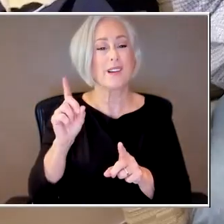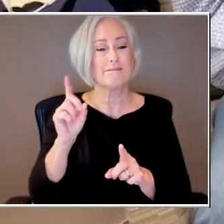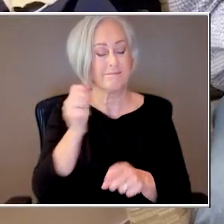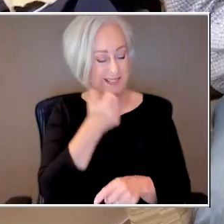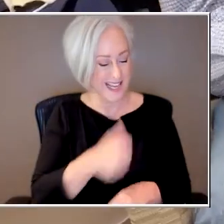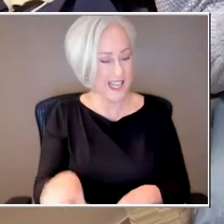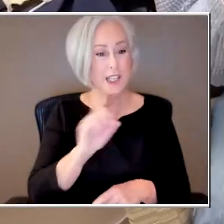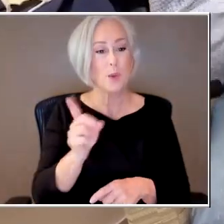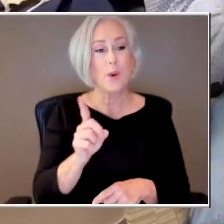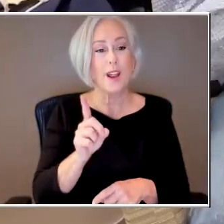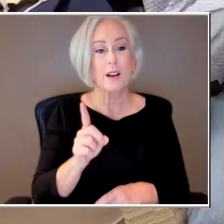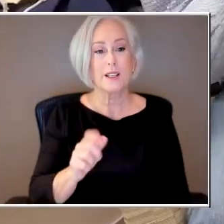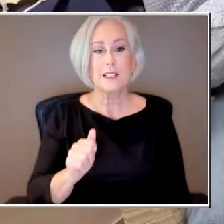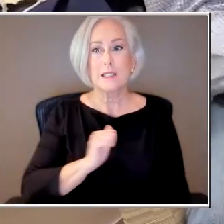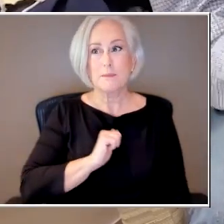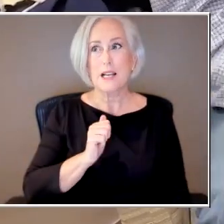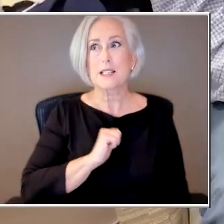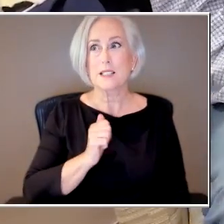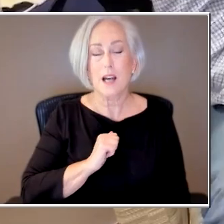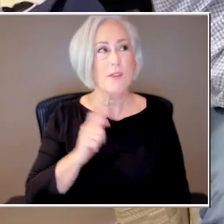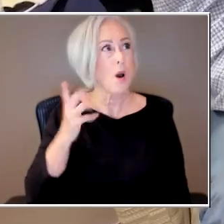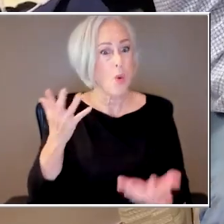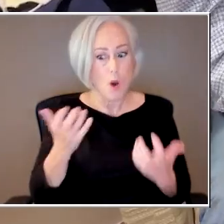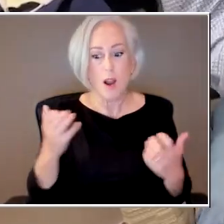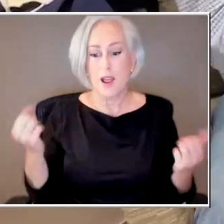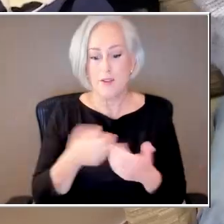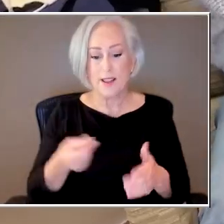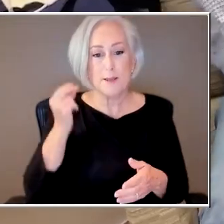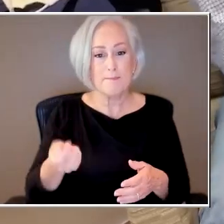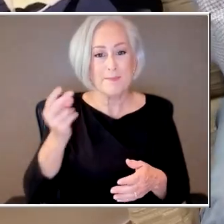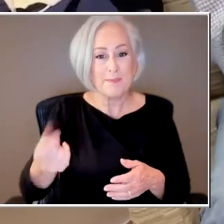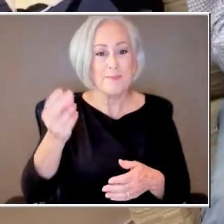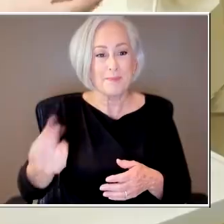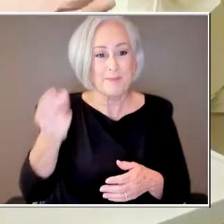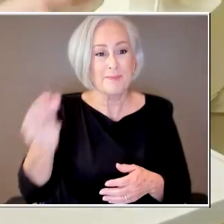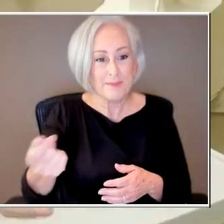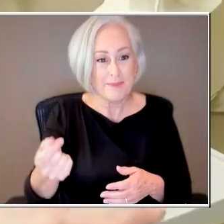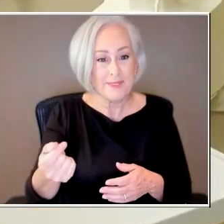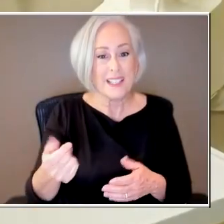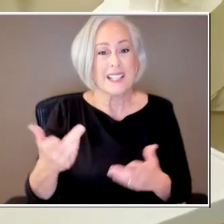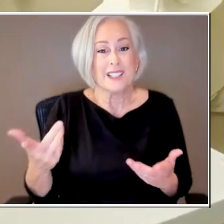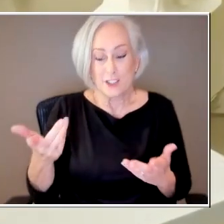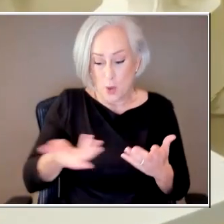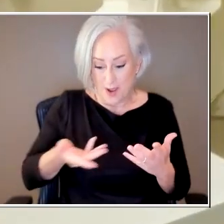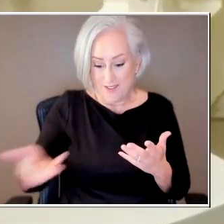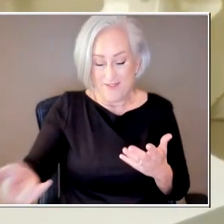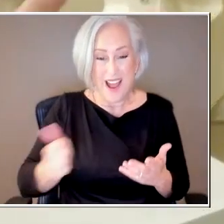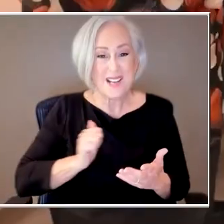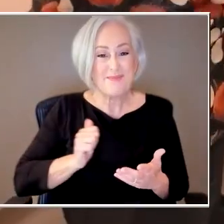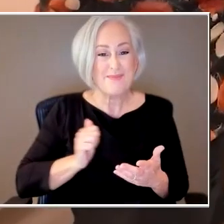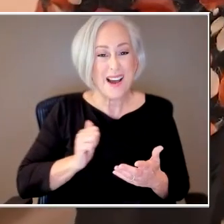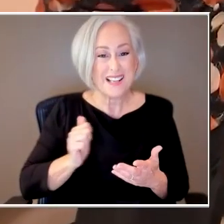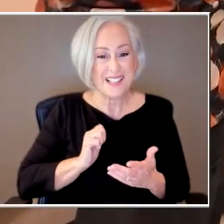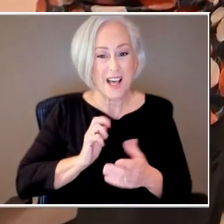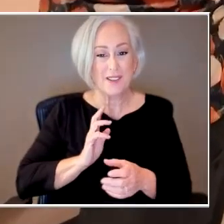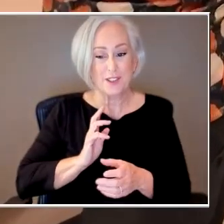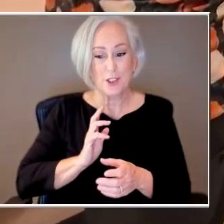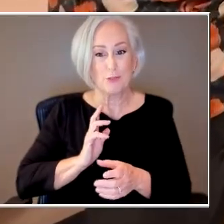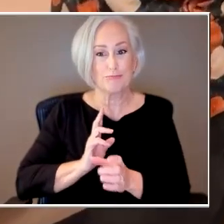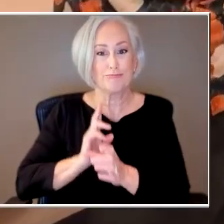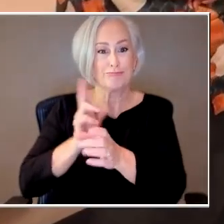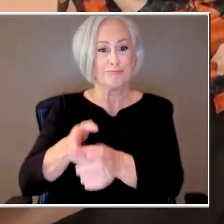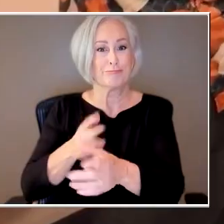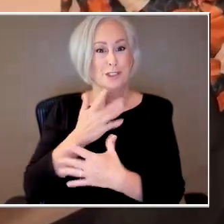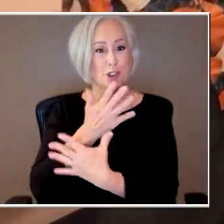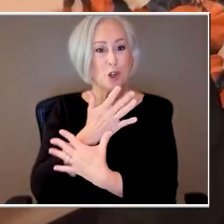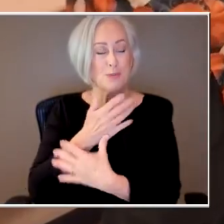so impatient. I wanted everything like right now. And so I actually invited myself to Germany. Todd Dunlop likes